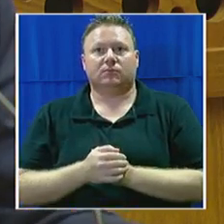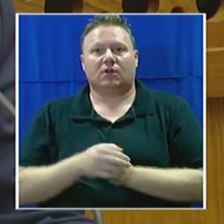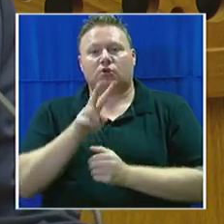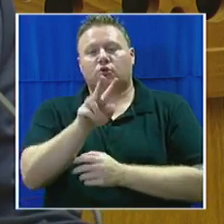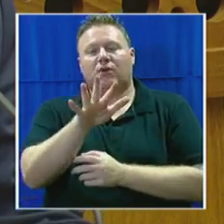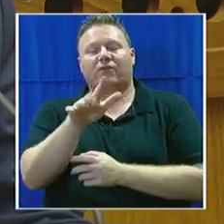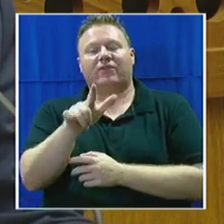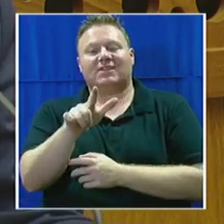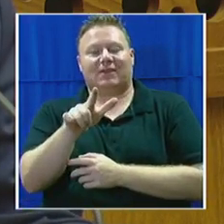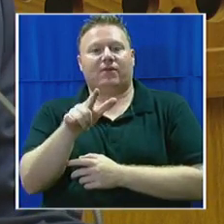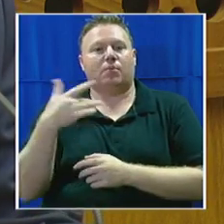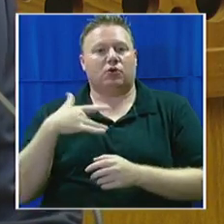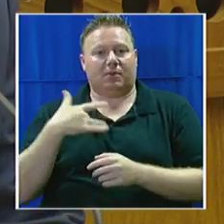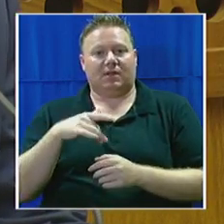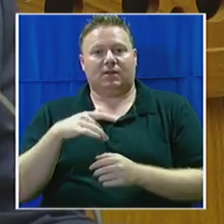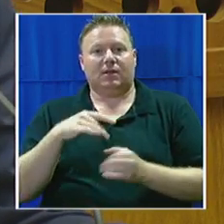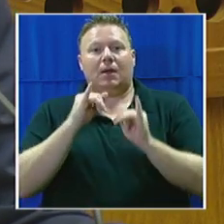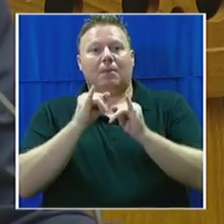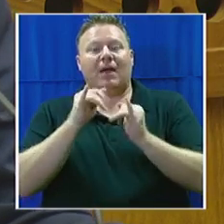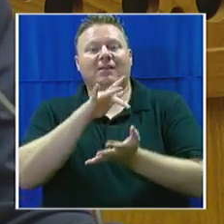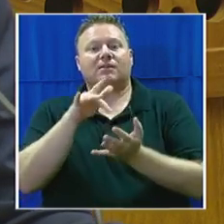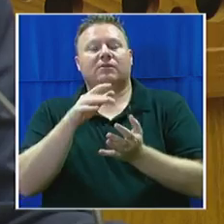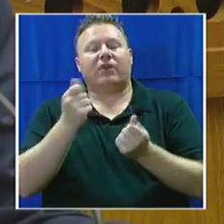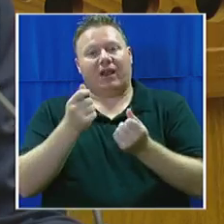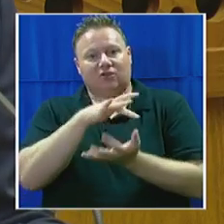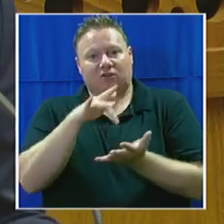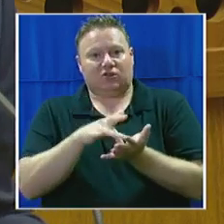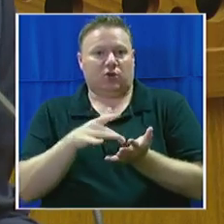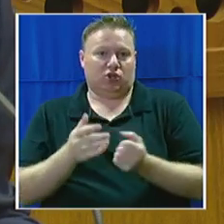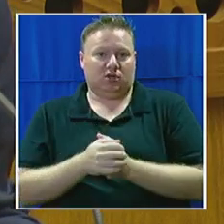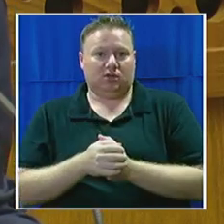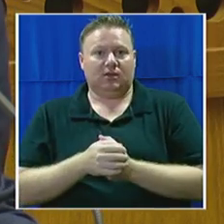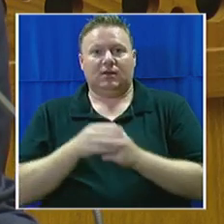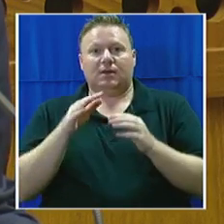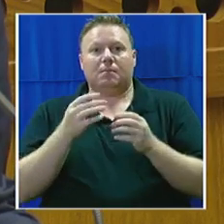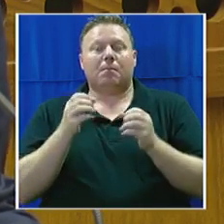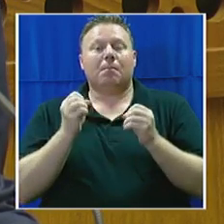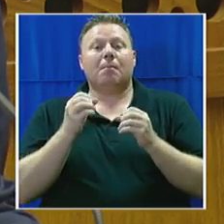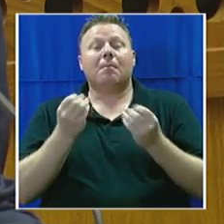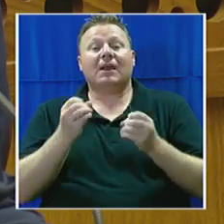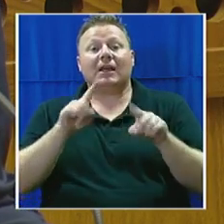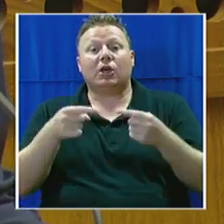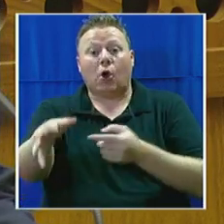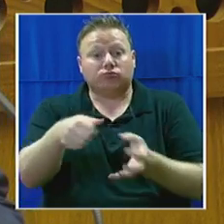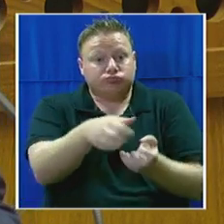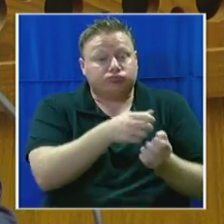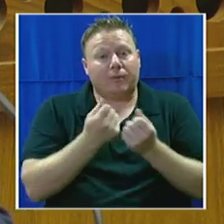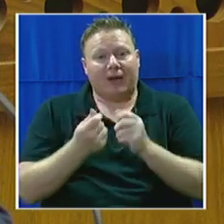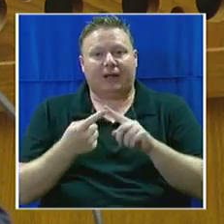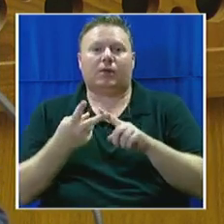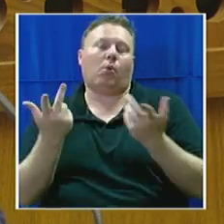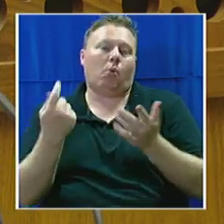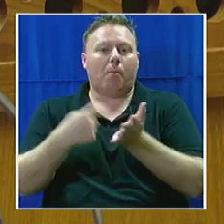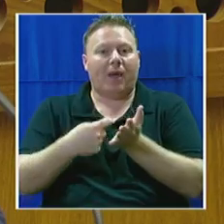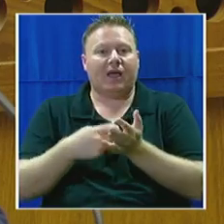257 municipalities are in a disastrous financial state. Many of them cannot collect revenue, nor can they even pay their bills or staff salaries on